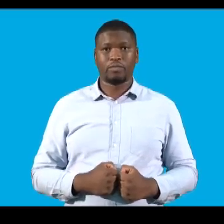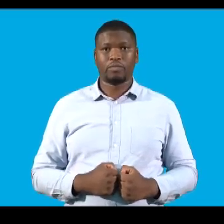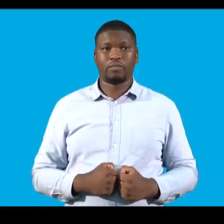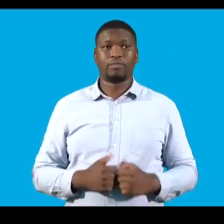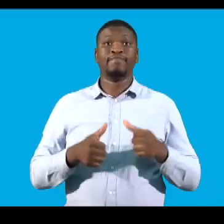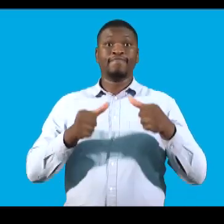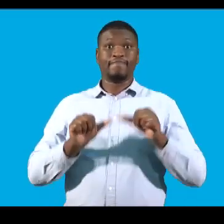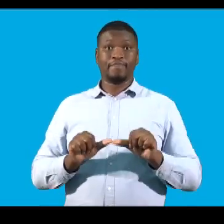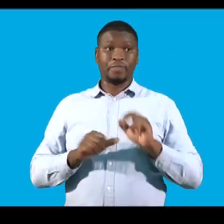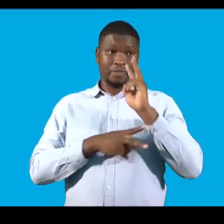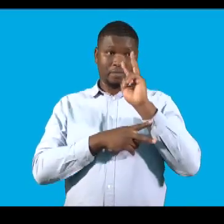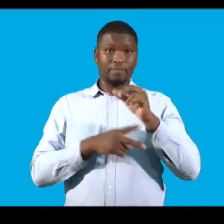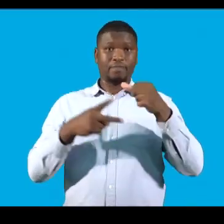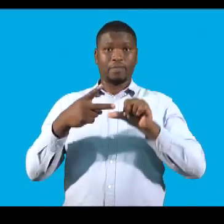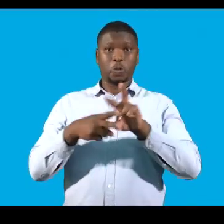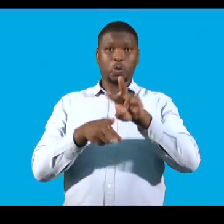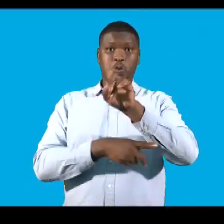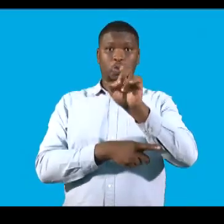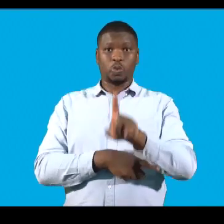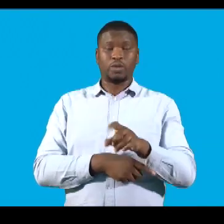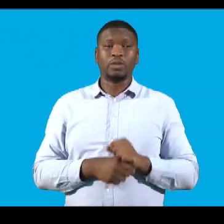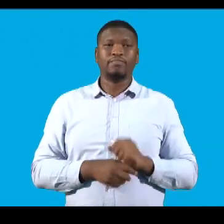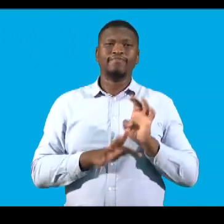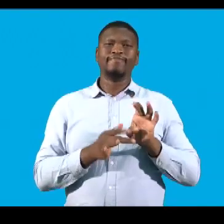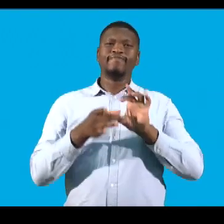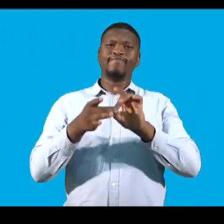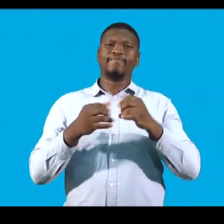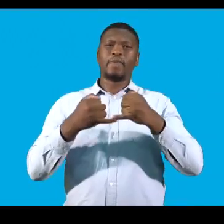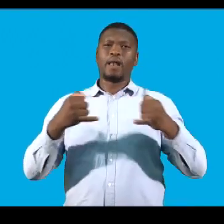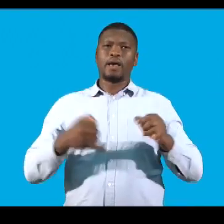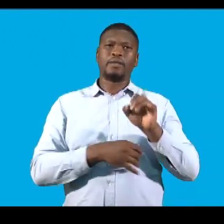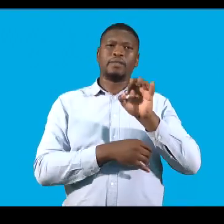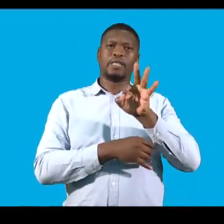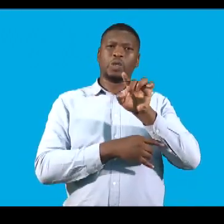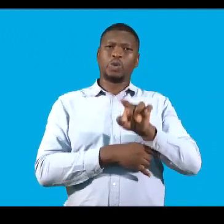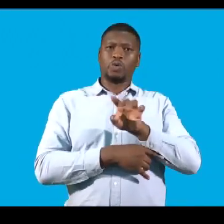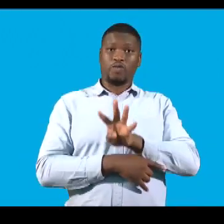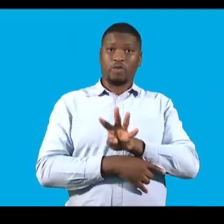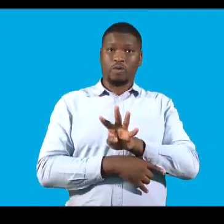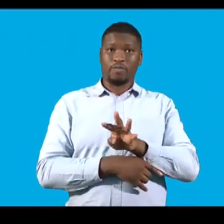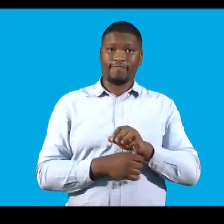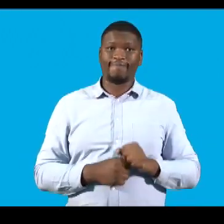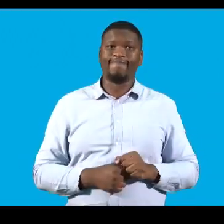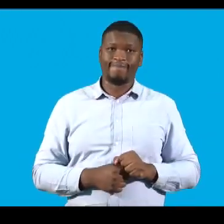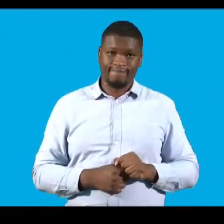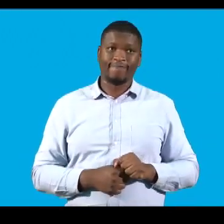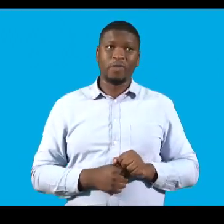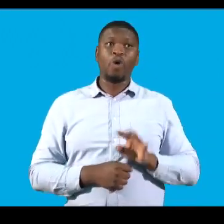Now, let's look at the next question. Refer to lines 3 to 4. 40 gone down together